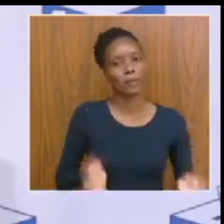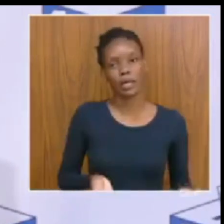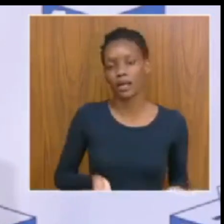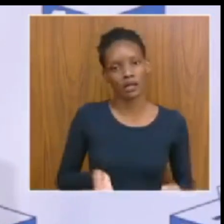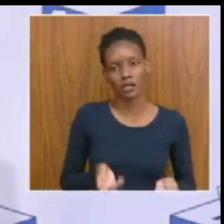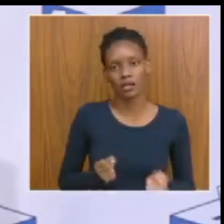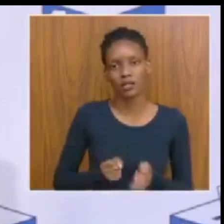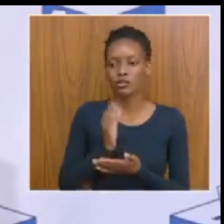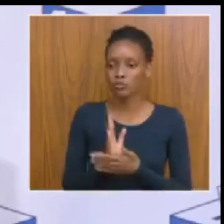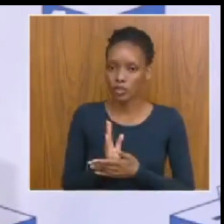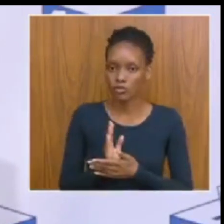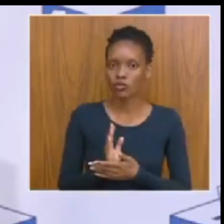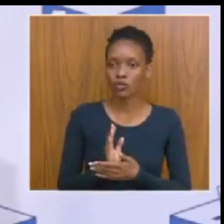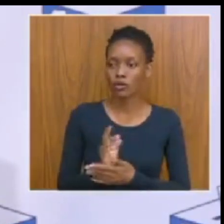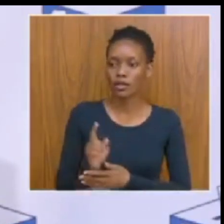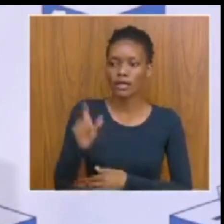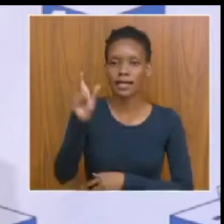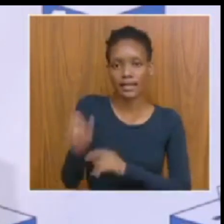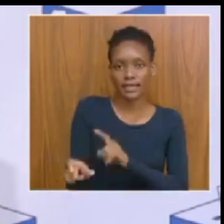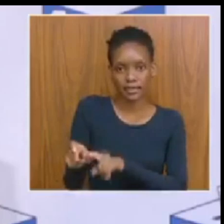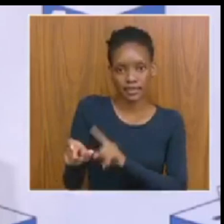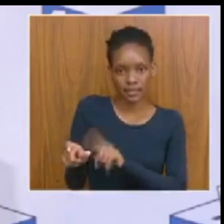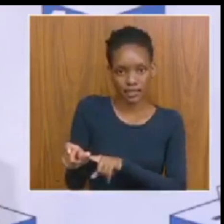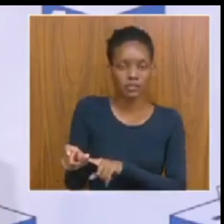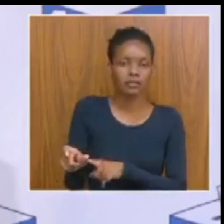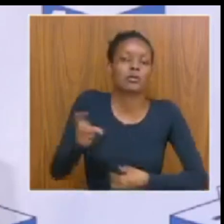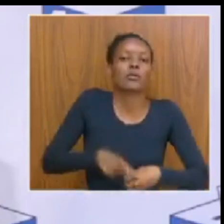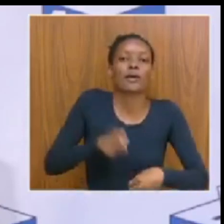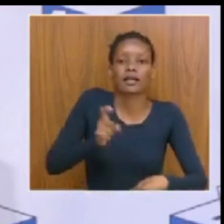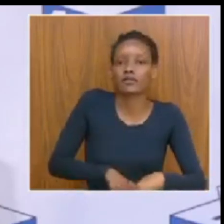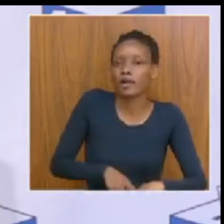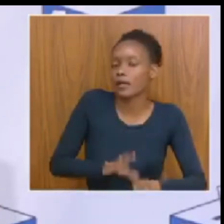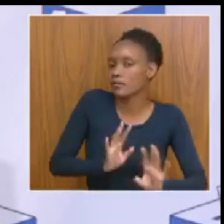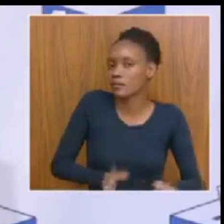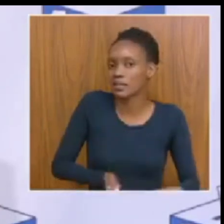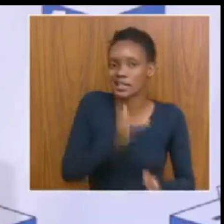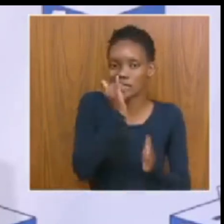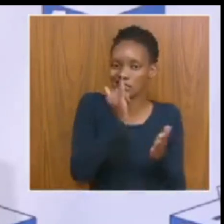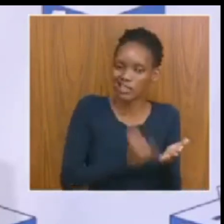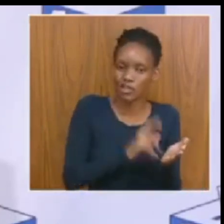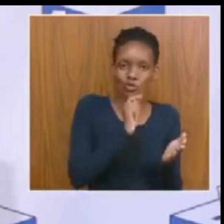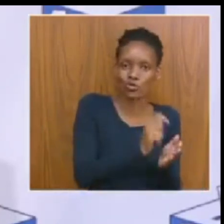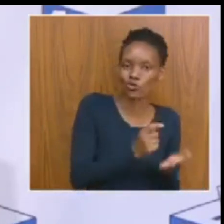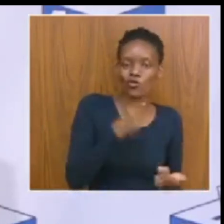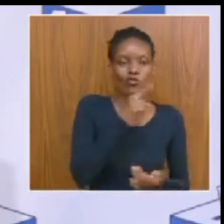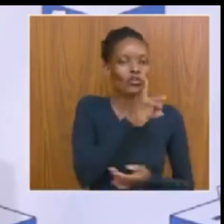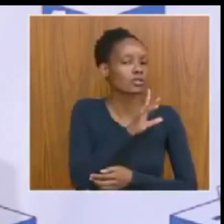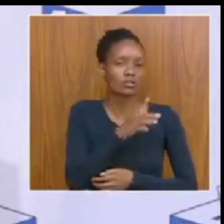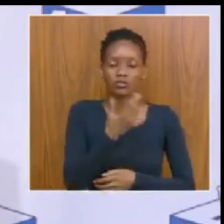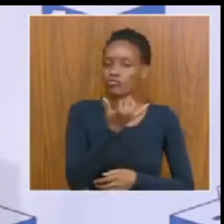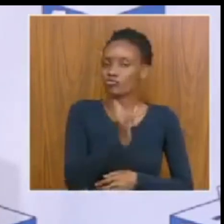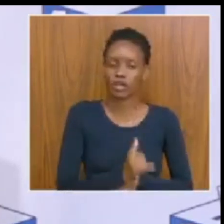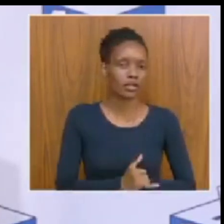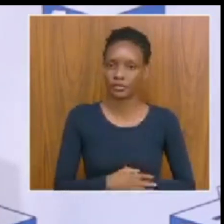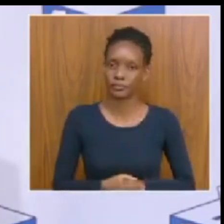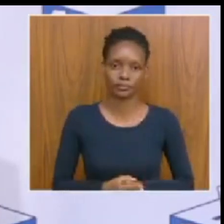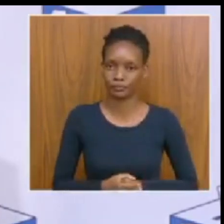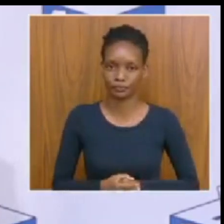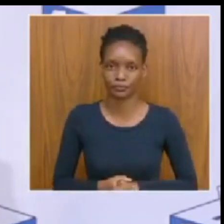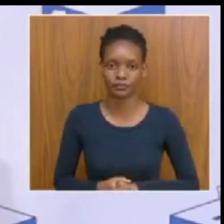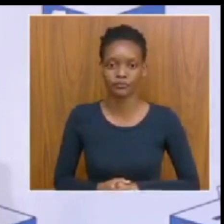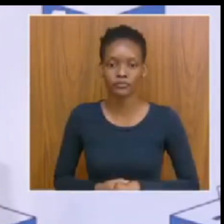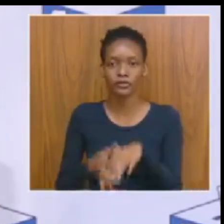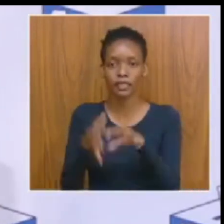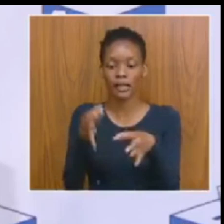candidate to qualify. The parties that are still in court, there were in